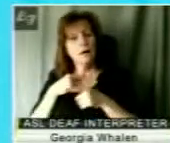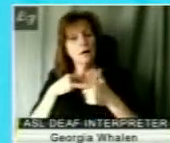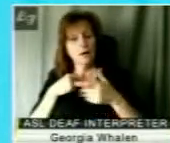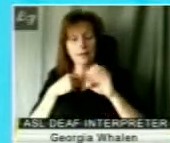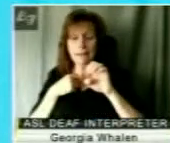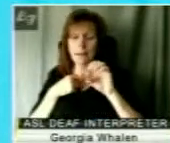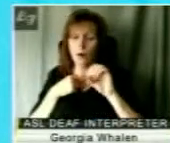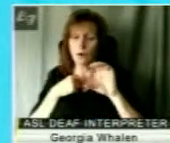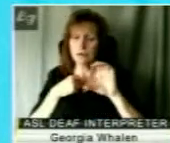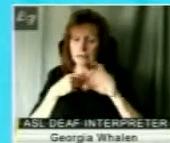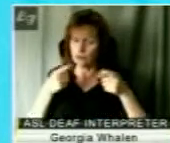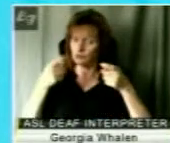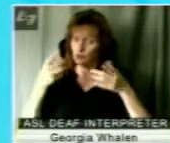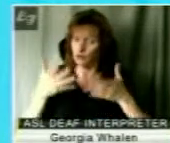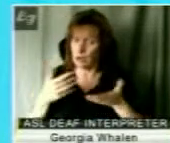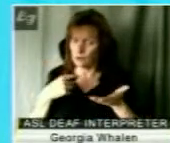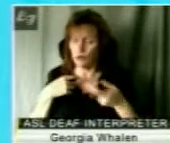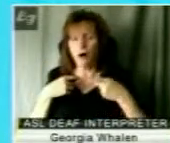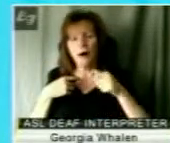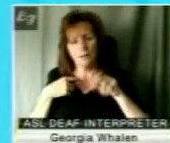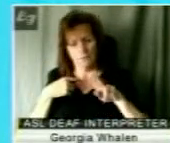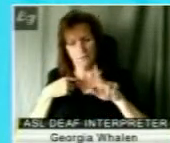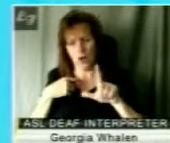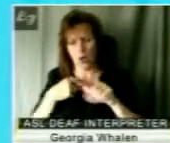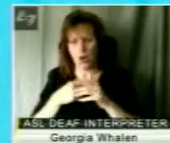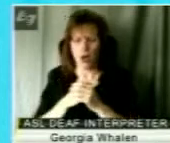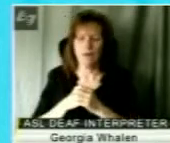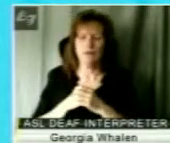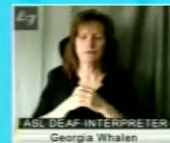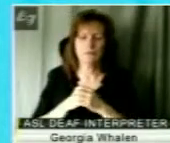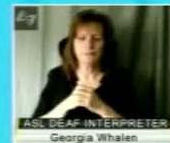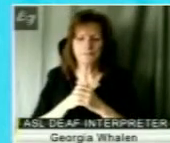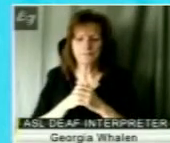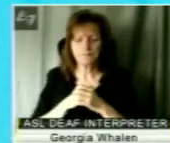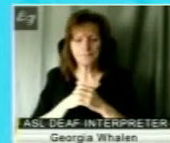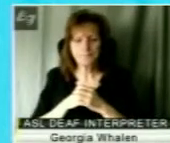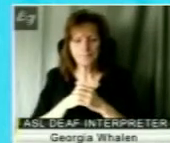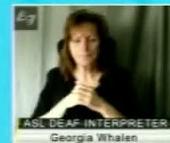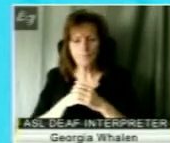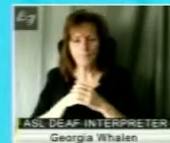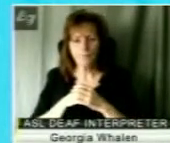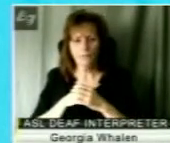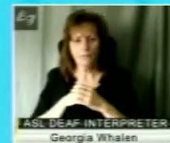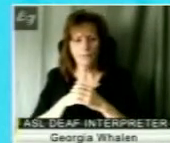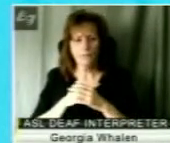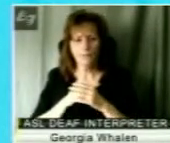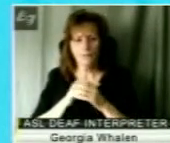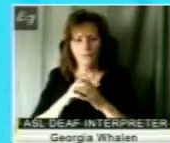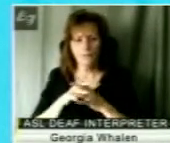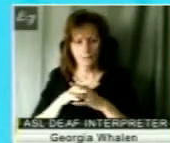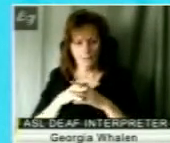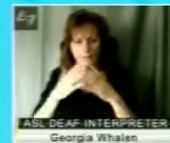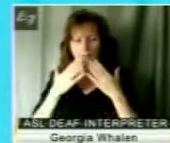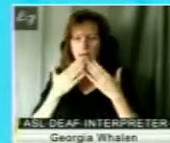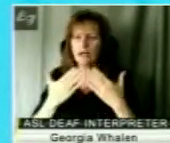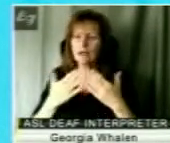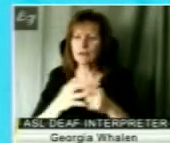now, Paul Johnson, for some news from that sector. Paul? Thanks very much, Mr.